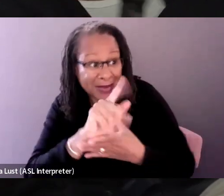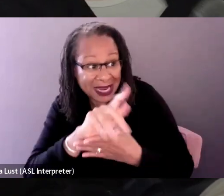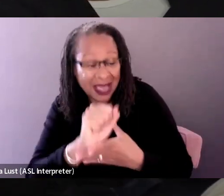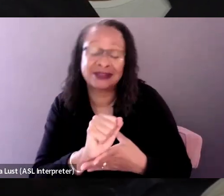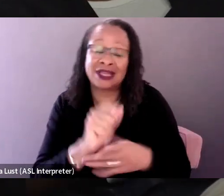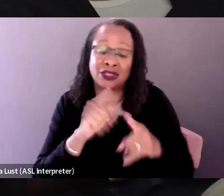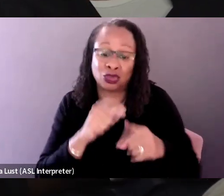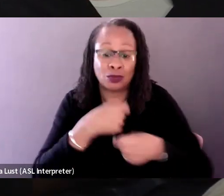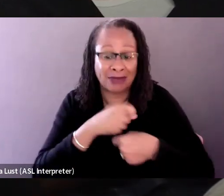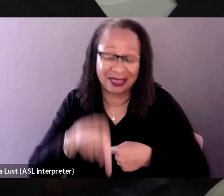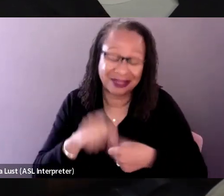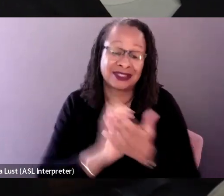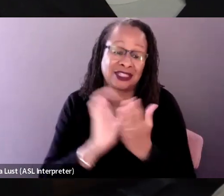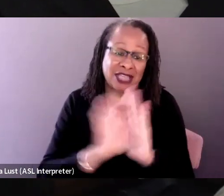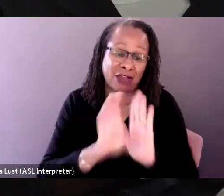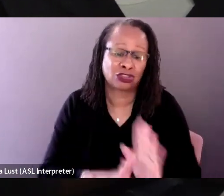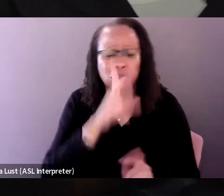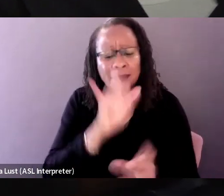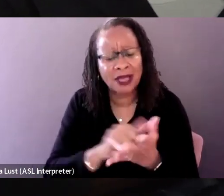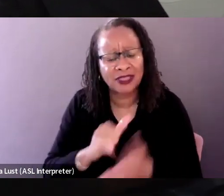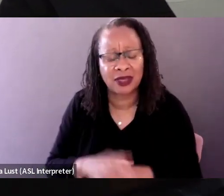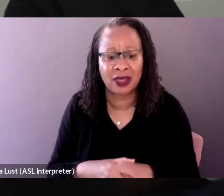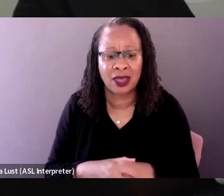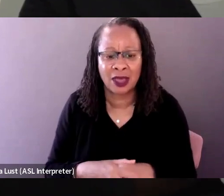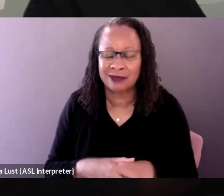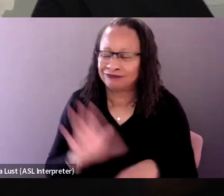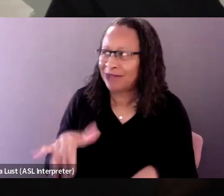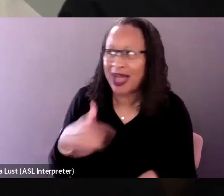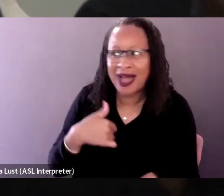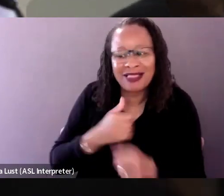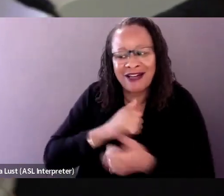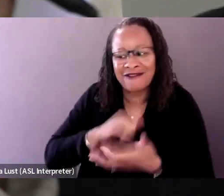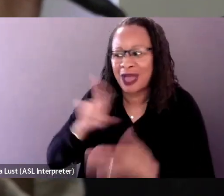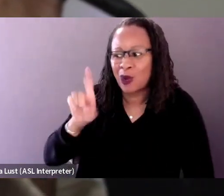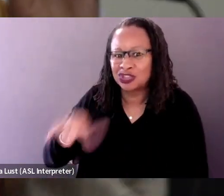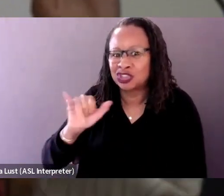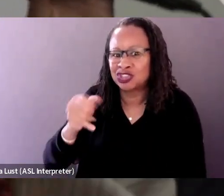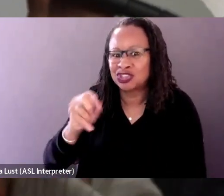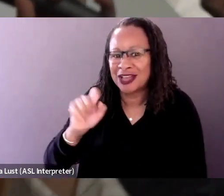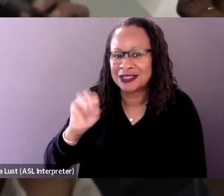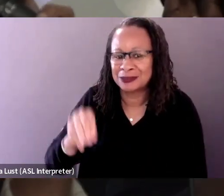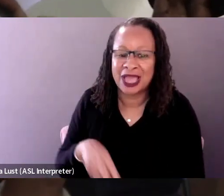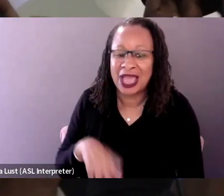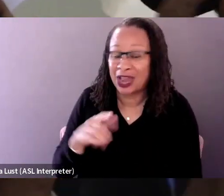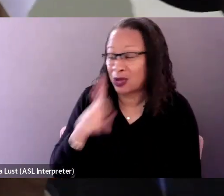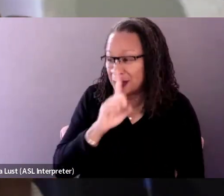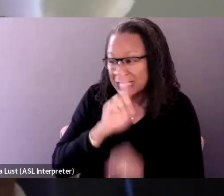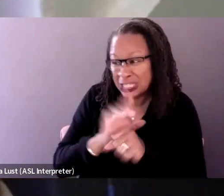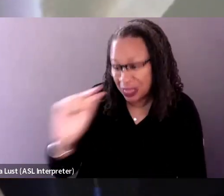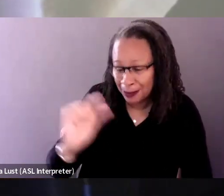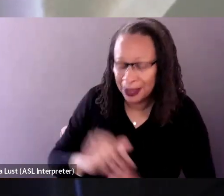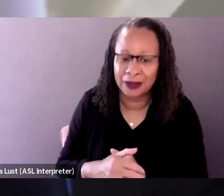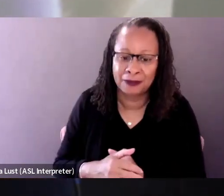it. I love this question, and it allows me to reveal a little secret. In terms of like, I applied to Sundance.